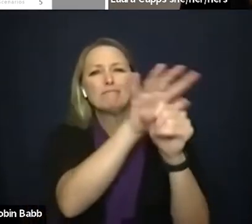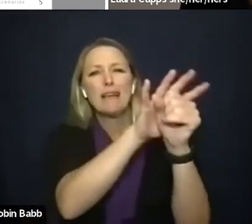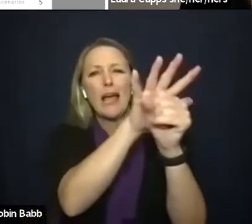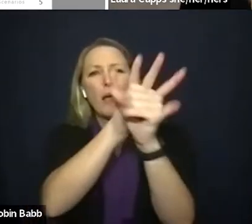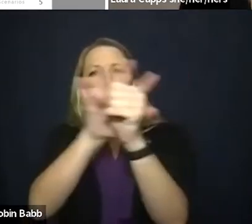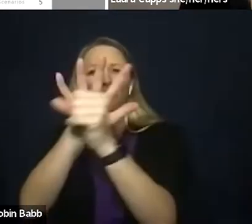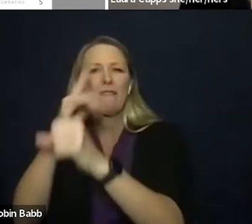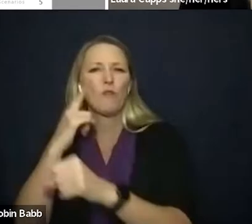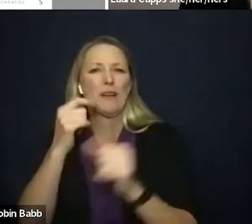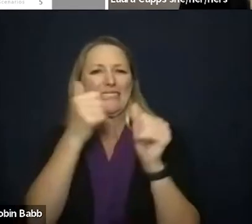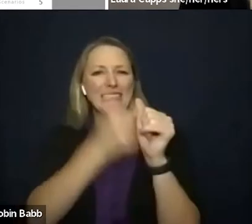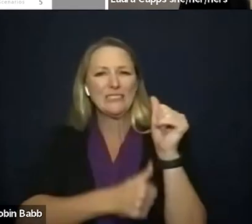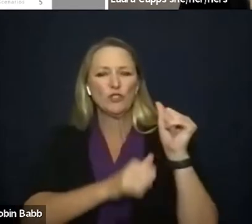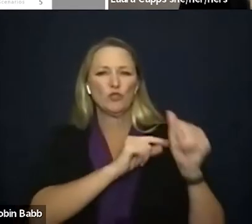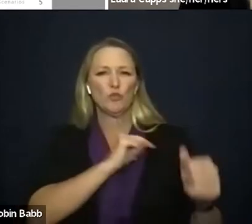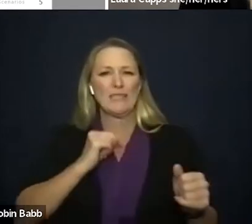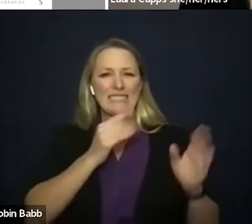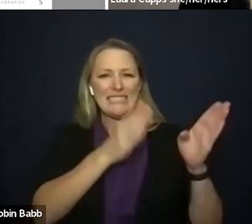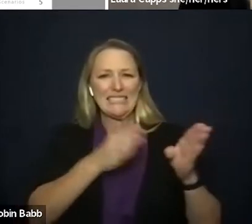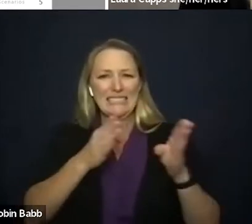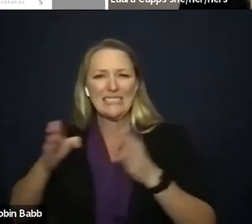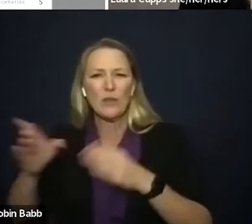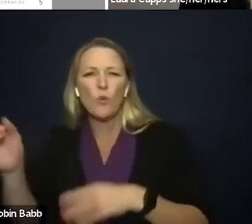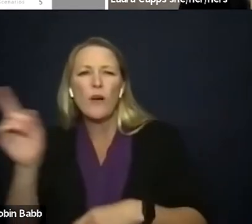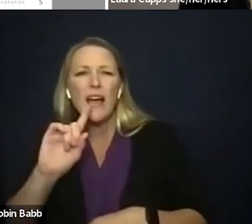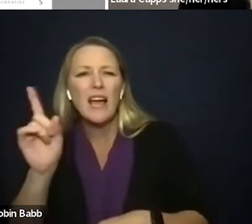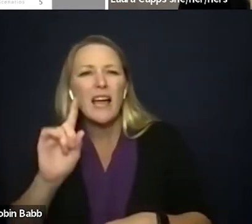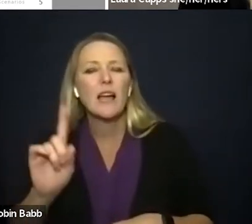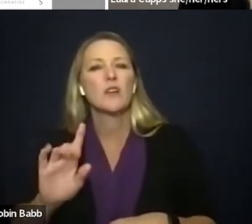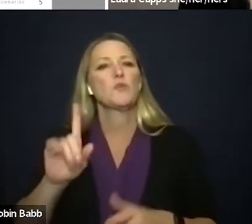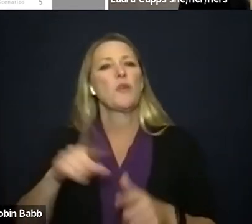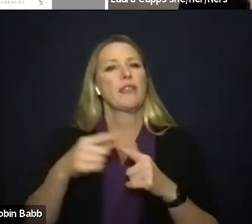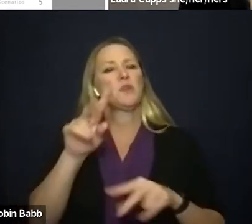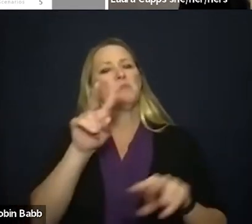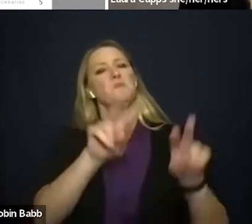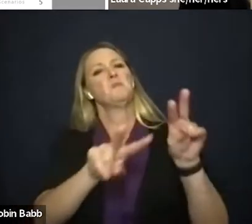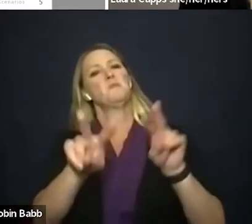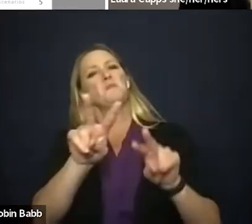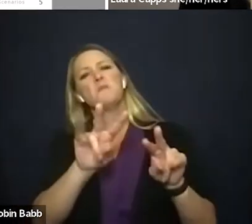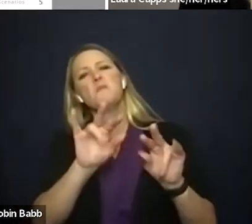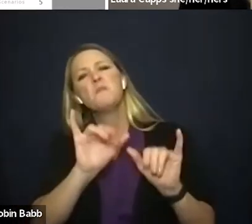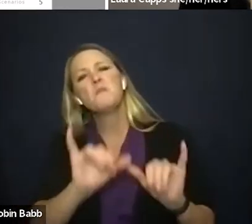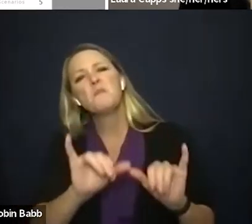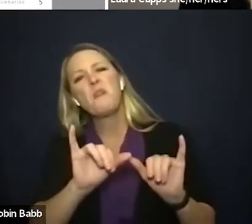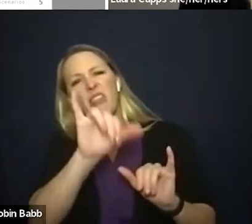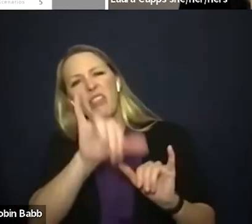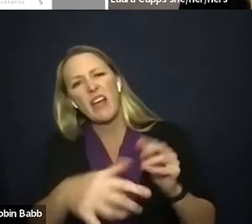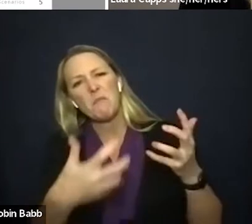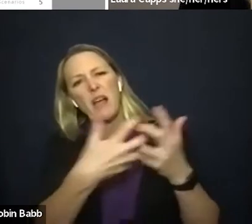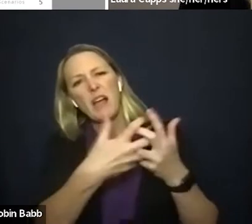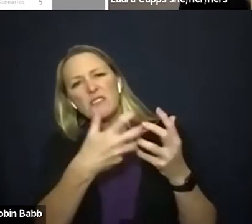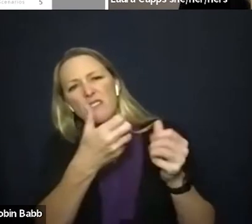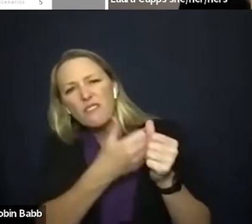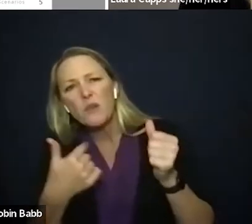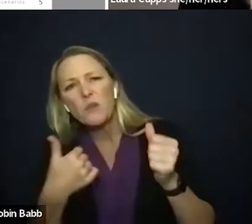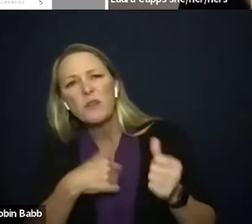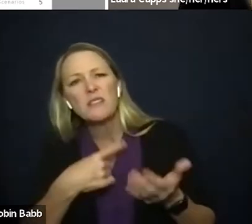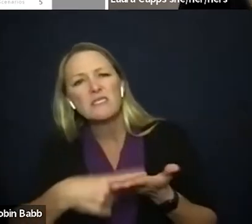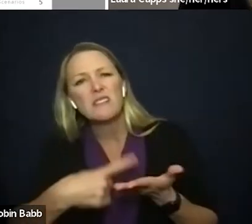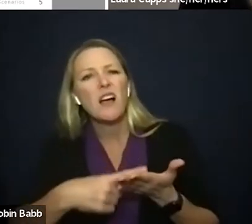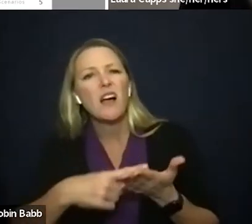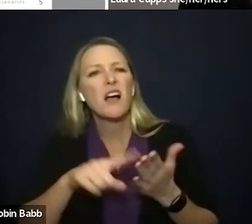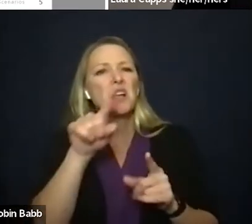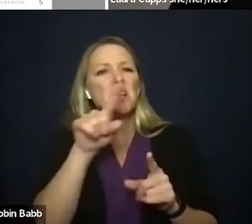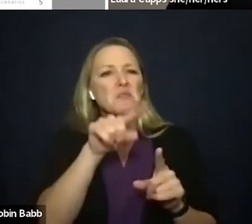and say does this you know represent all those considerations we talked about um just seen everything at once